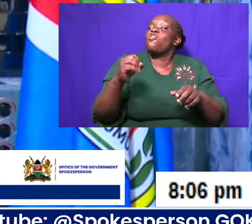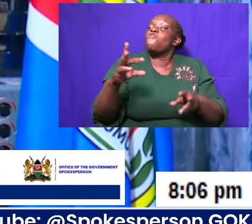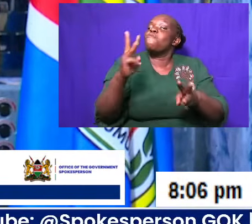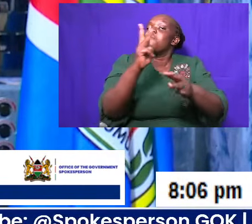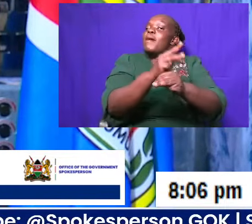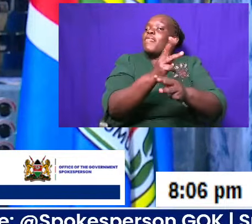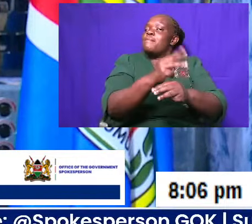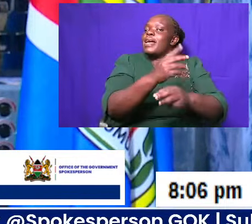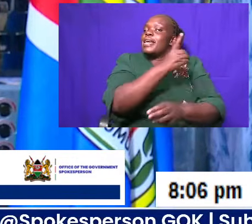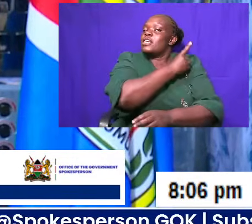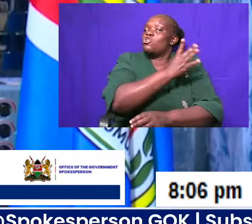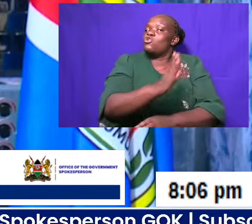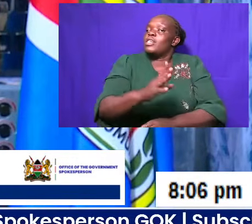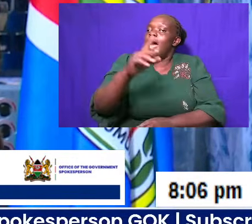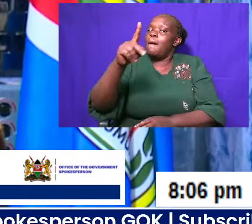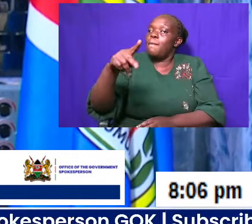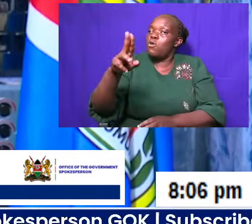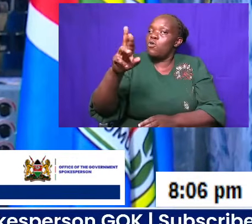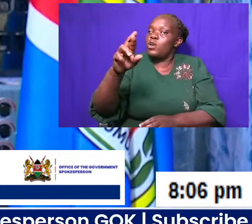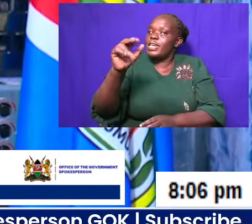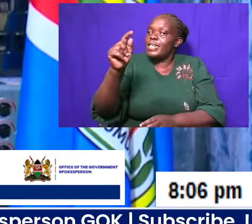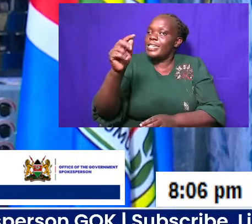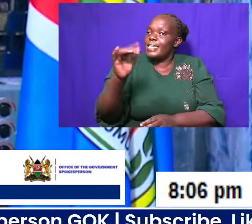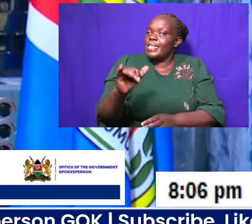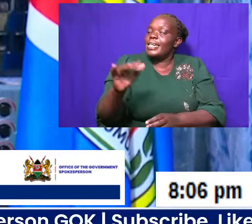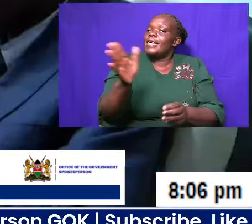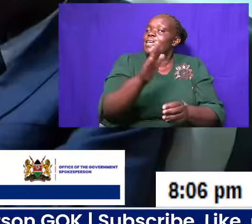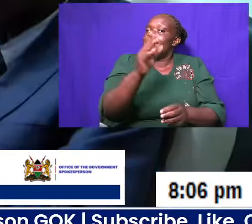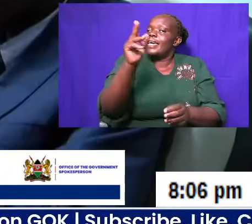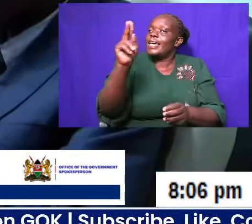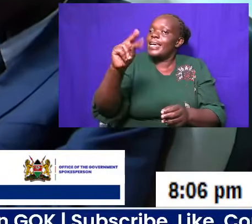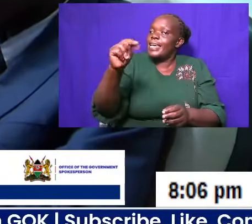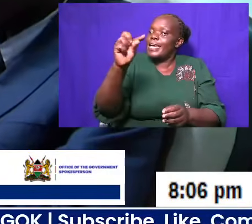Anaitwa Dr. Purity Ngina. Makofi kwake.